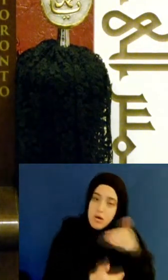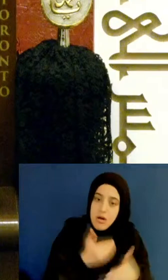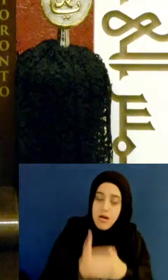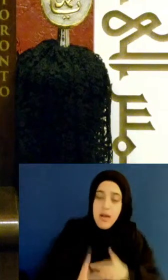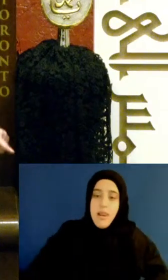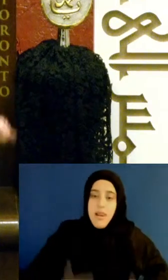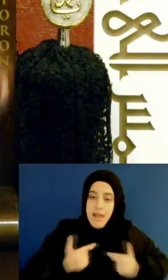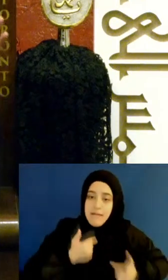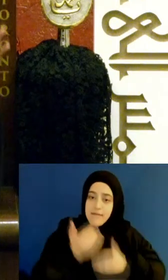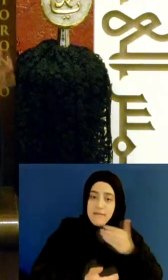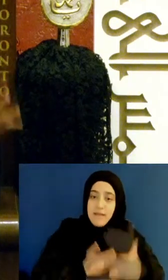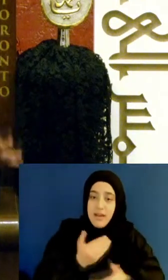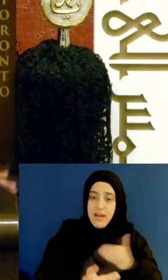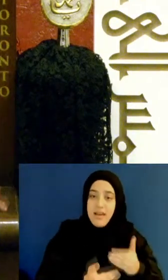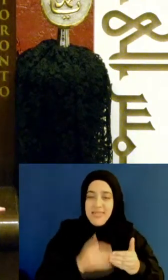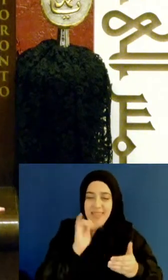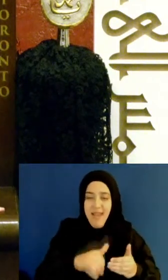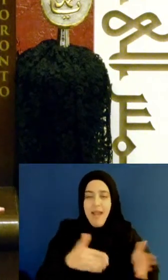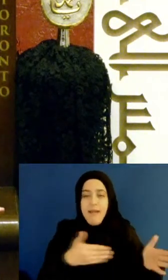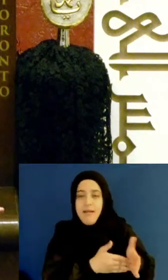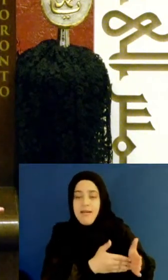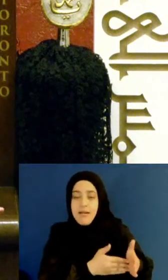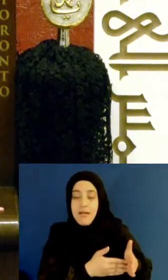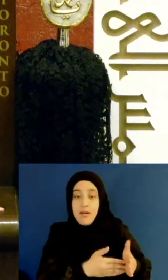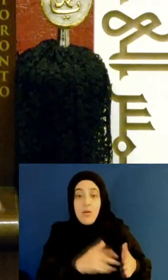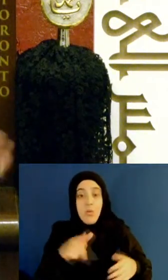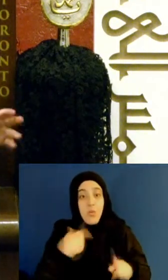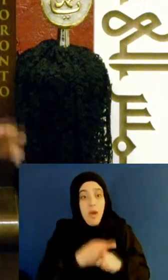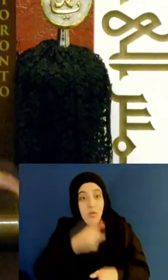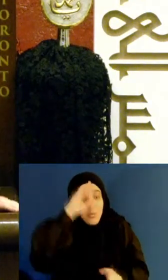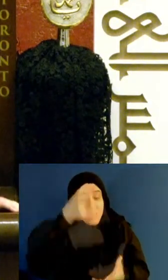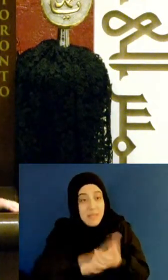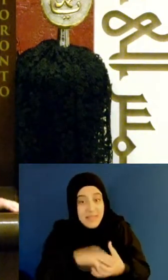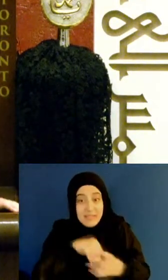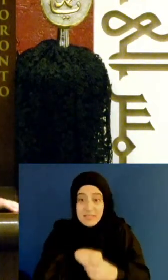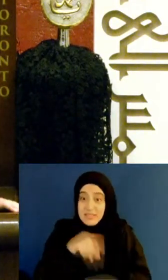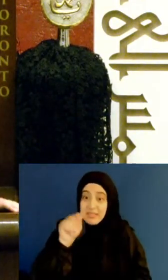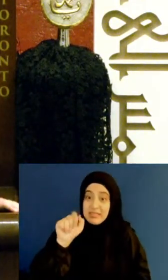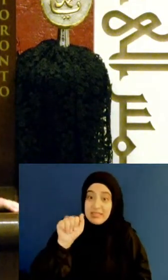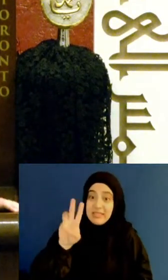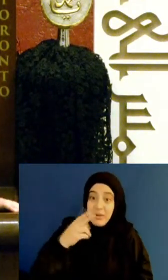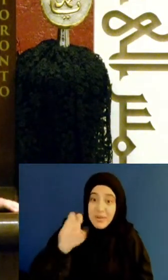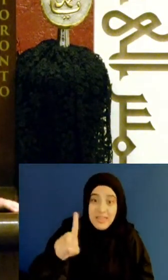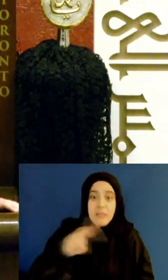tawheed, this is where the ishkal was. And they refused.